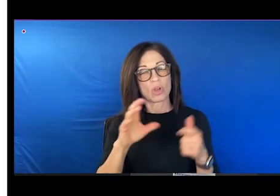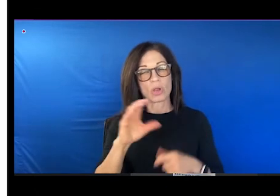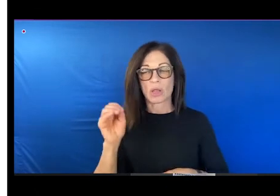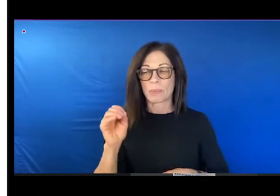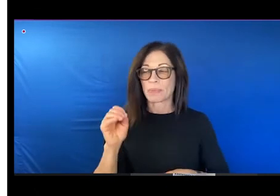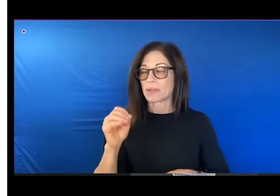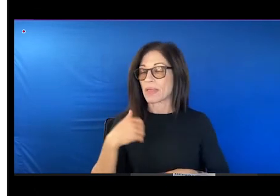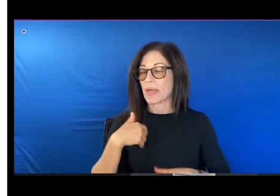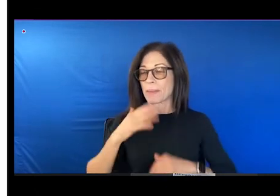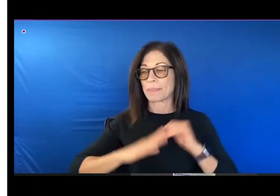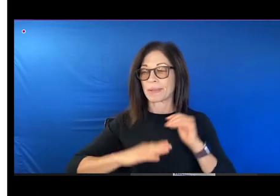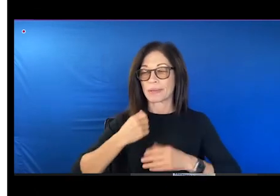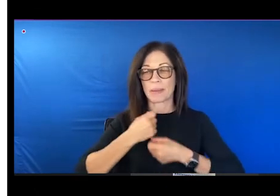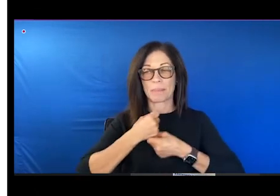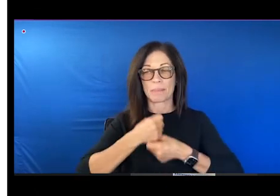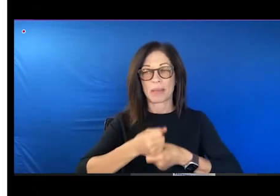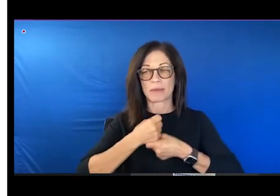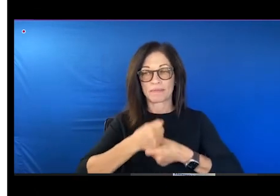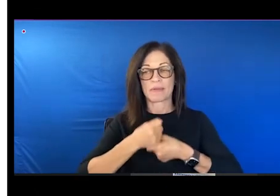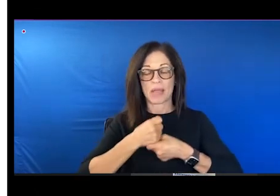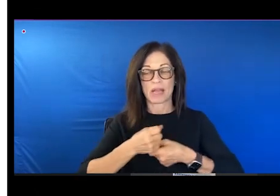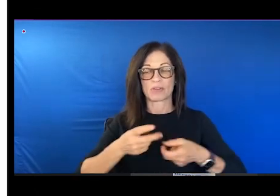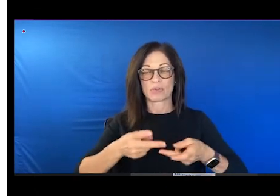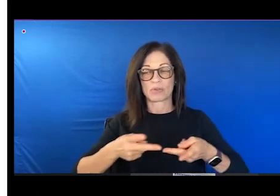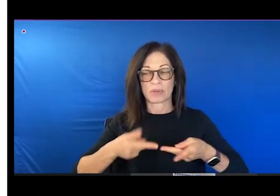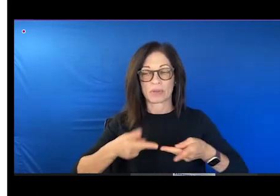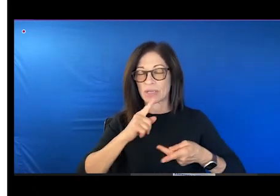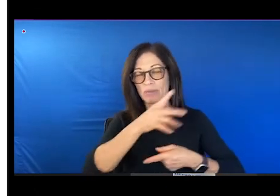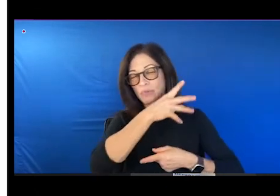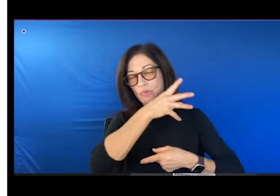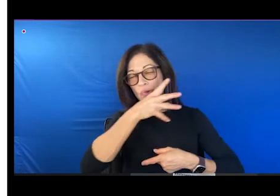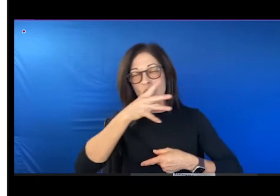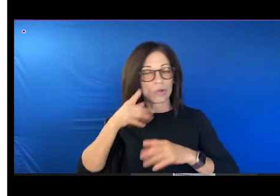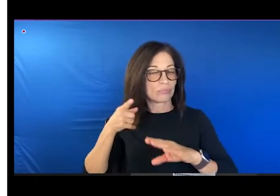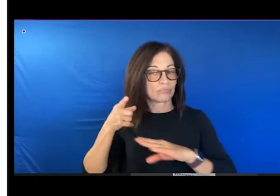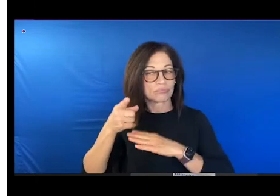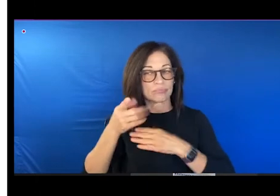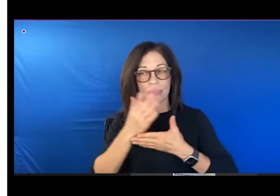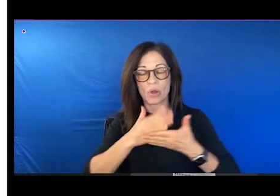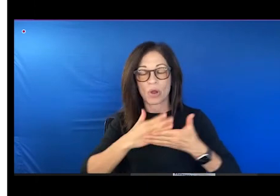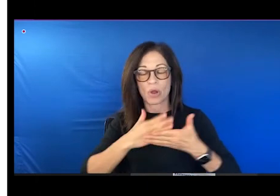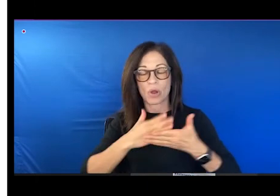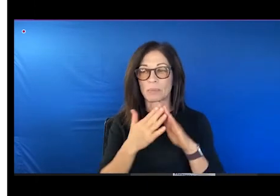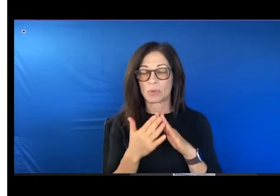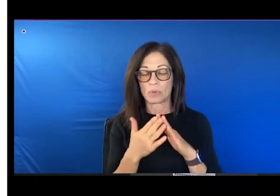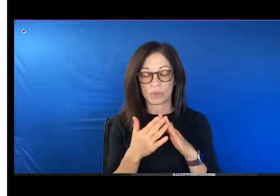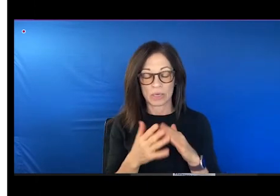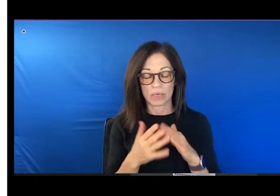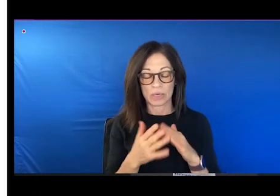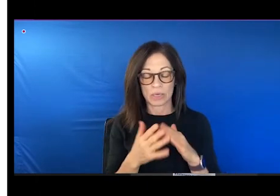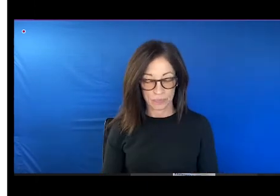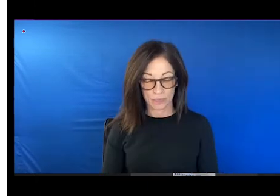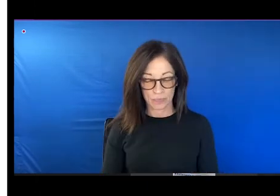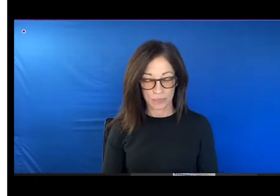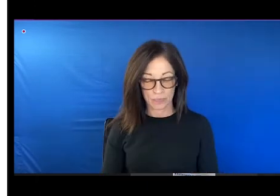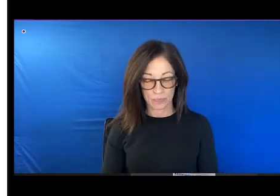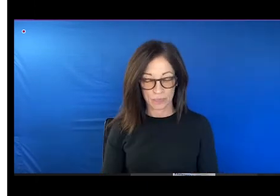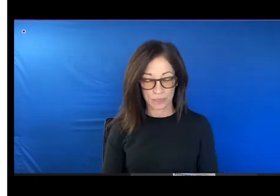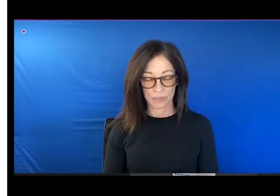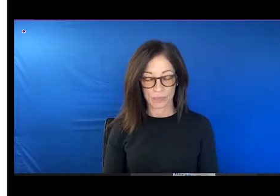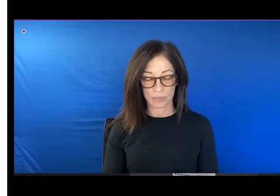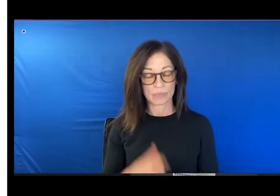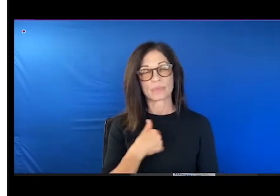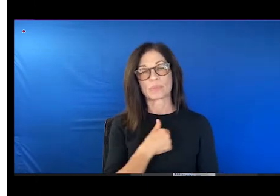large employer who had built a manufacturing site in a very rural part of the community.